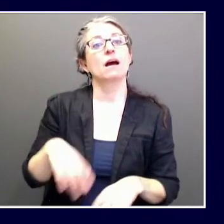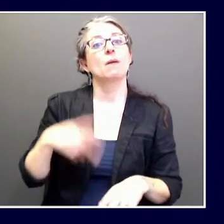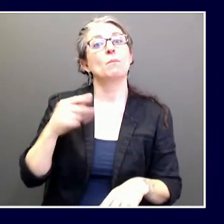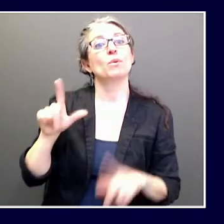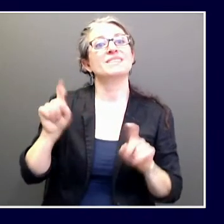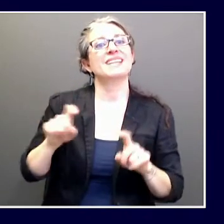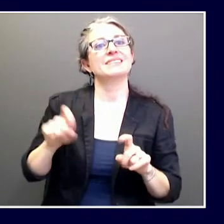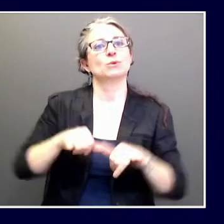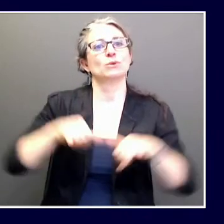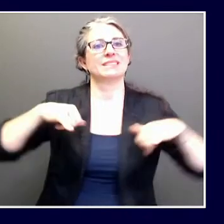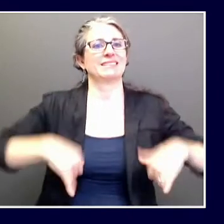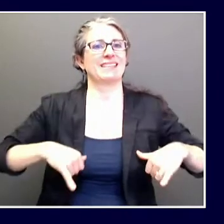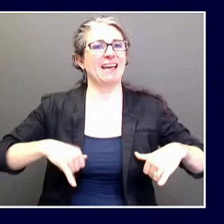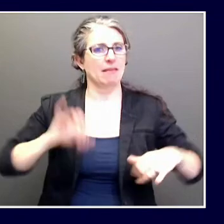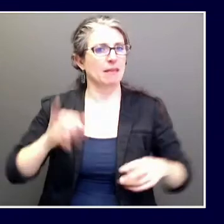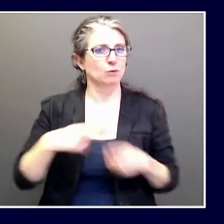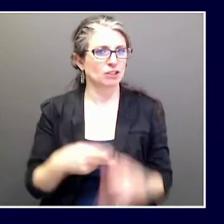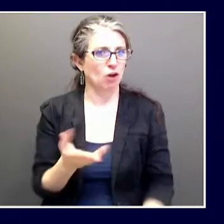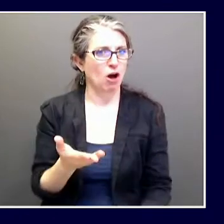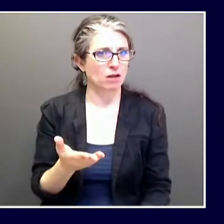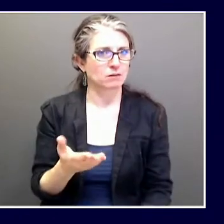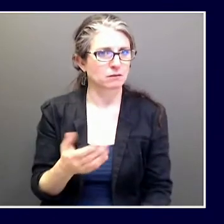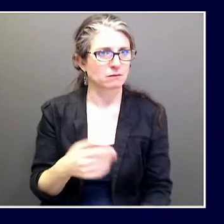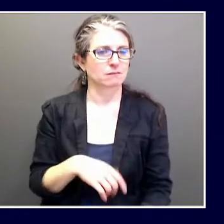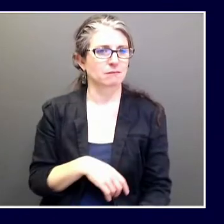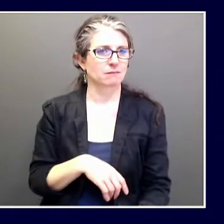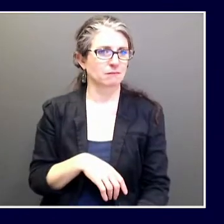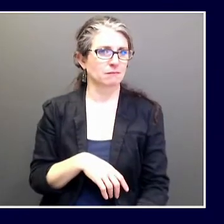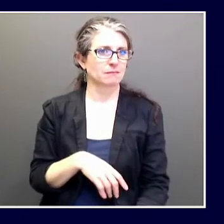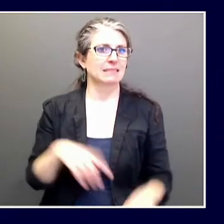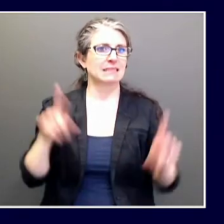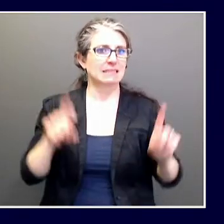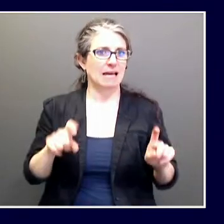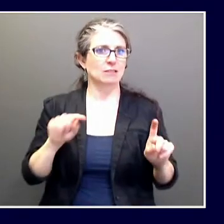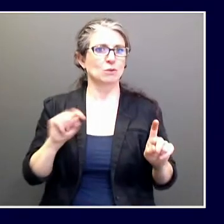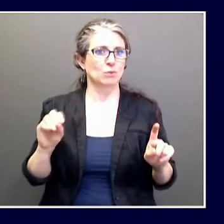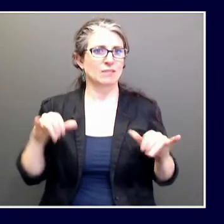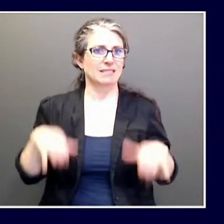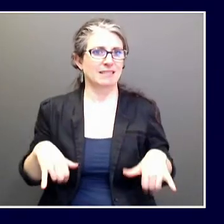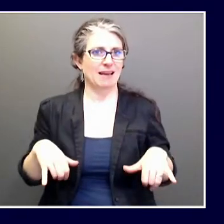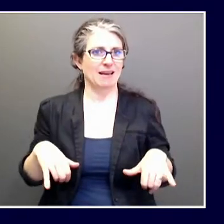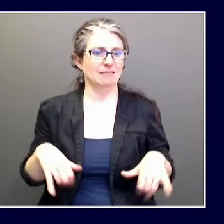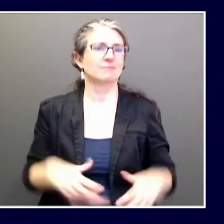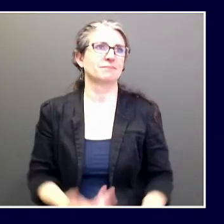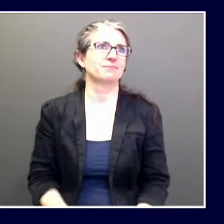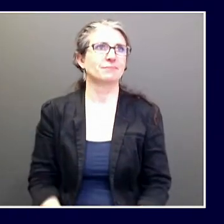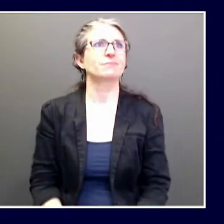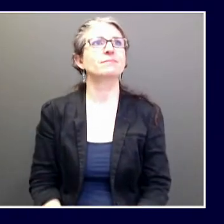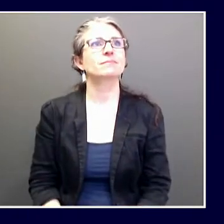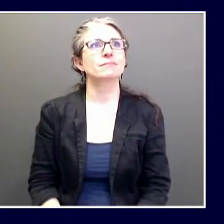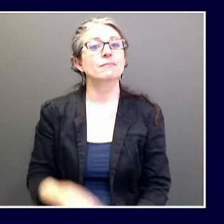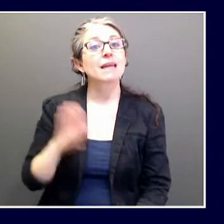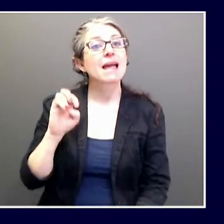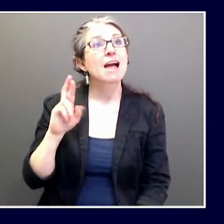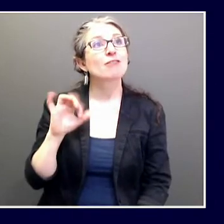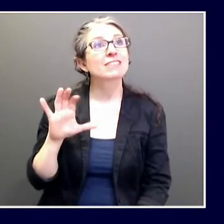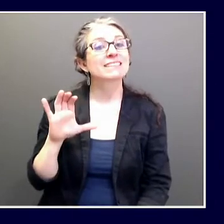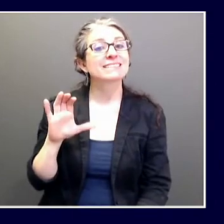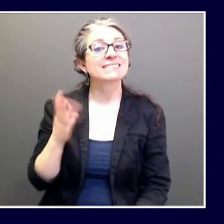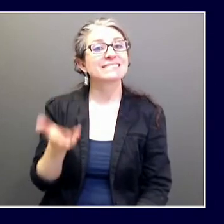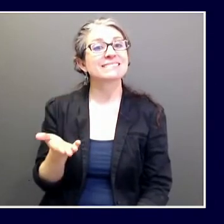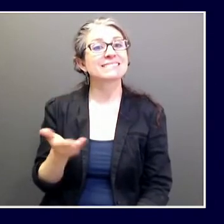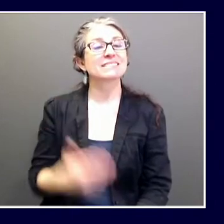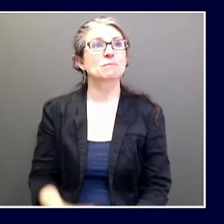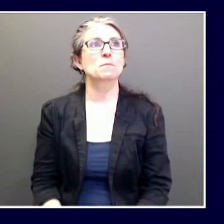Yep, thanks, Megan. Eric Russell, over to you, and with apologies for confusing you with Joe. No need to